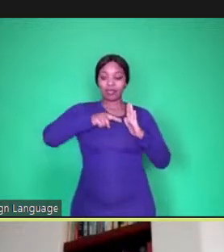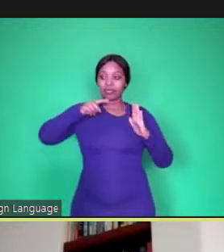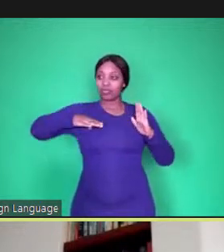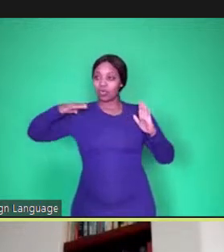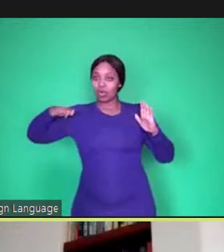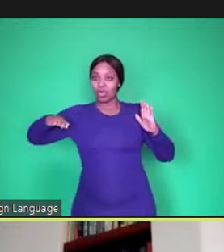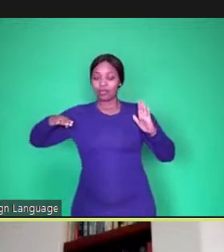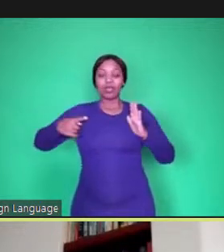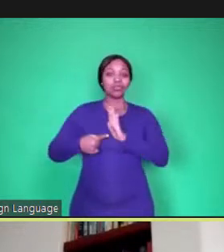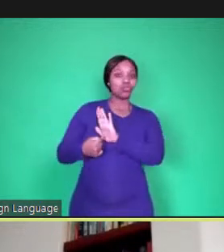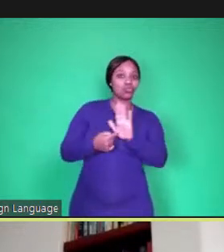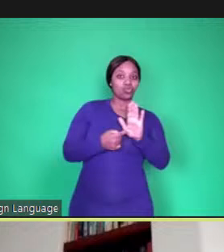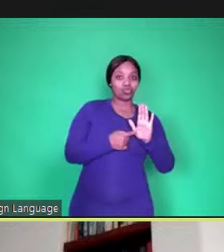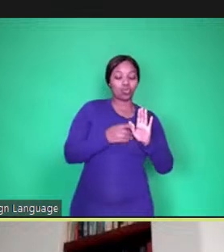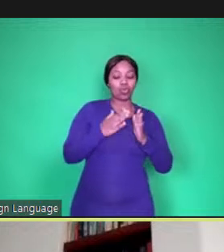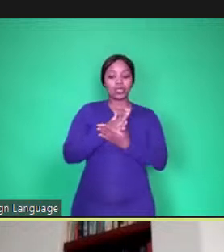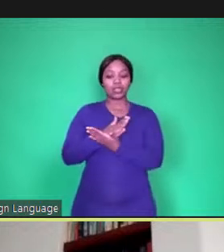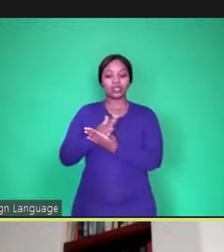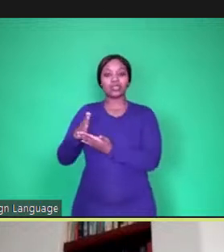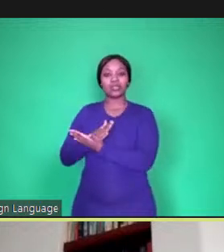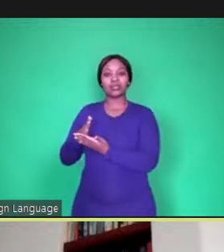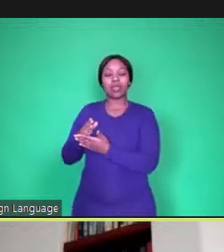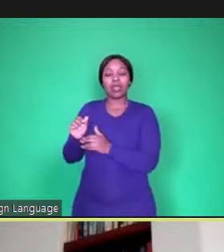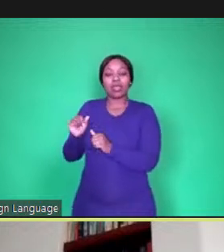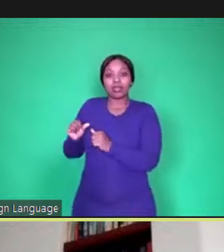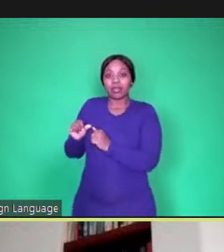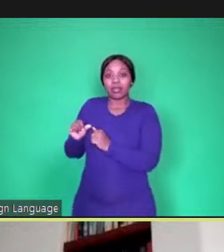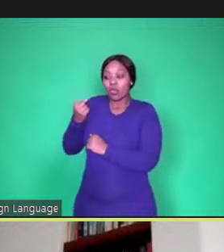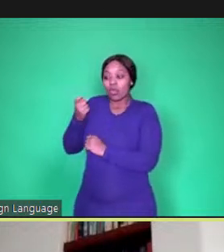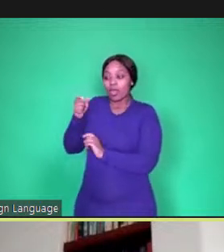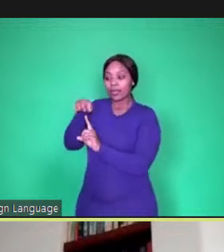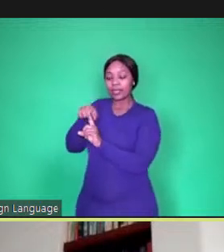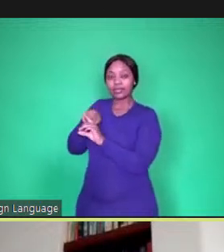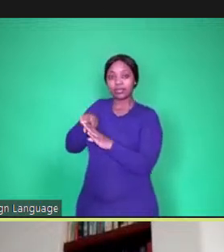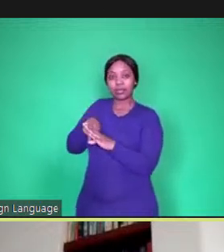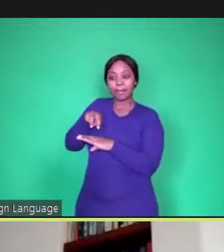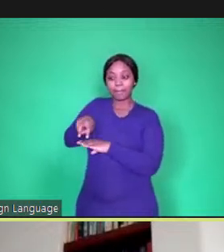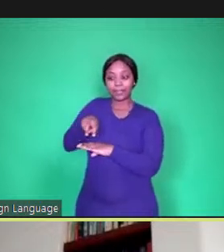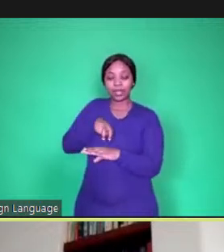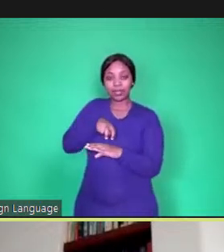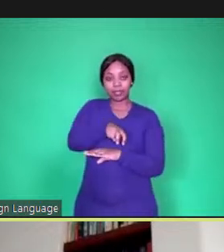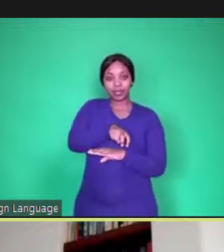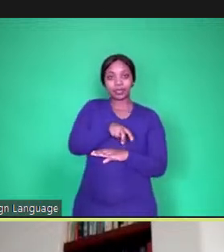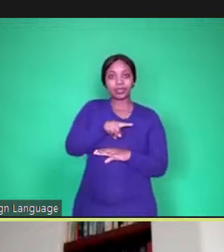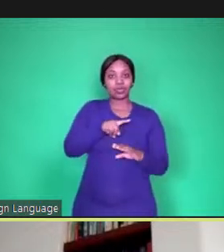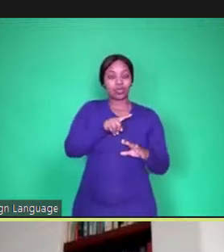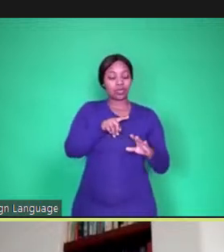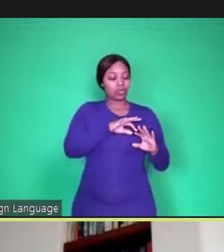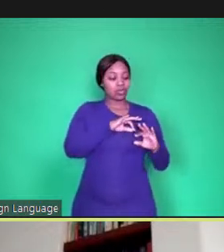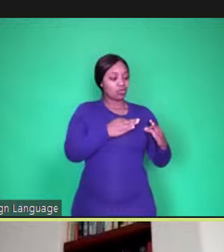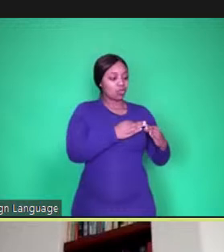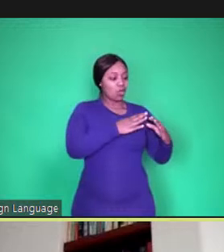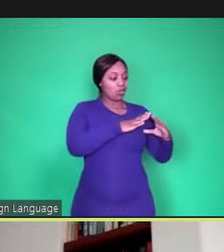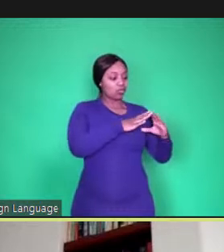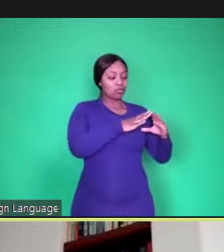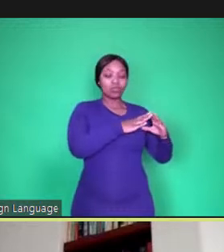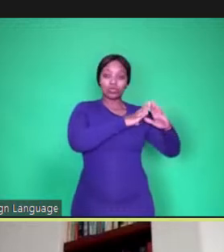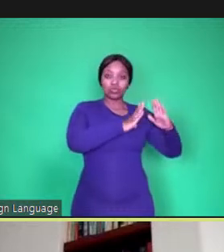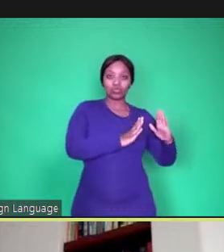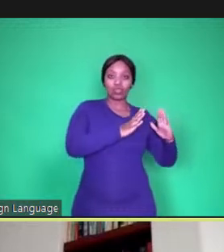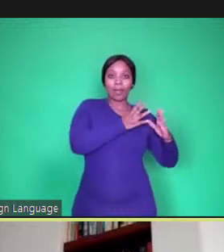include at least one labor migrant as a non-resident member in South Africa. And the data come from the